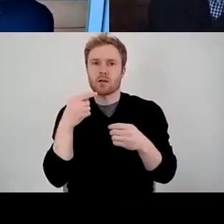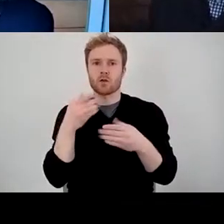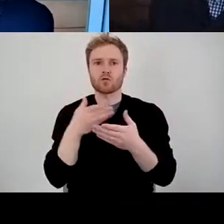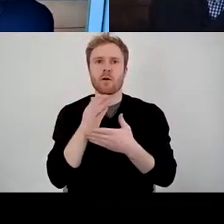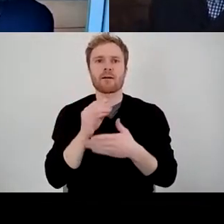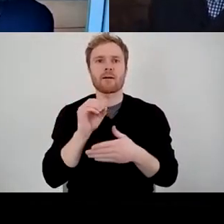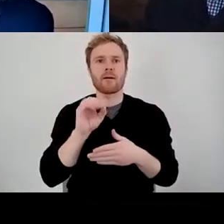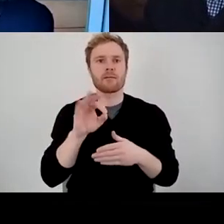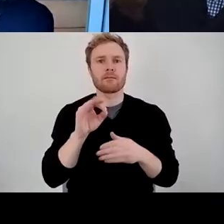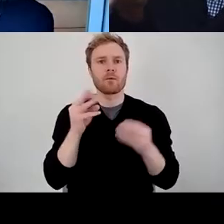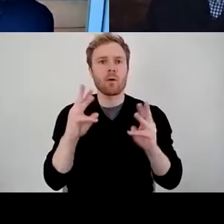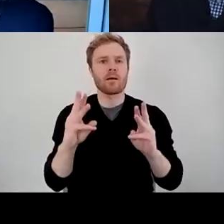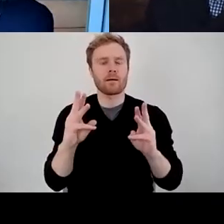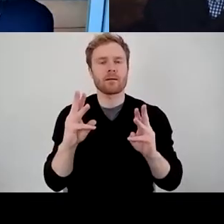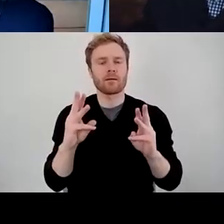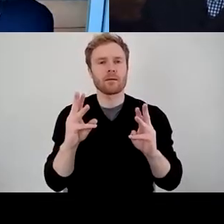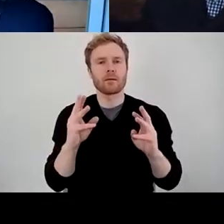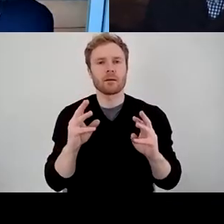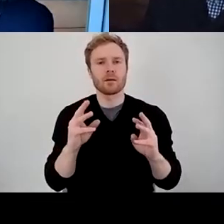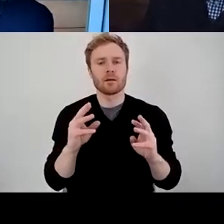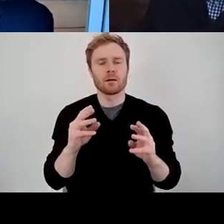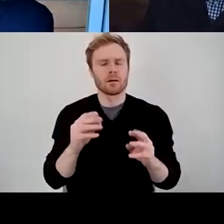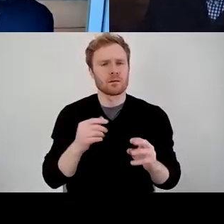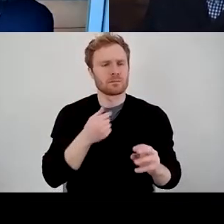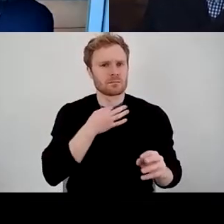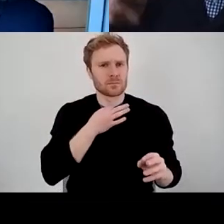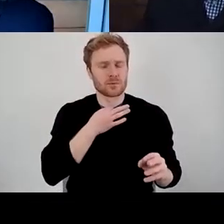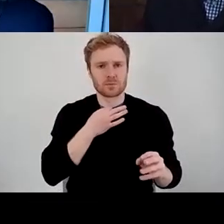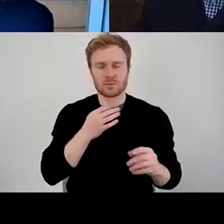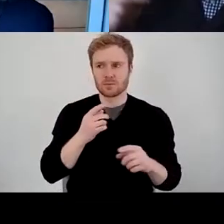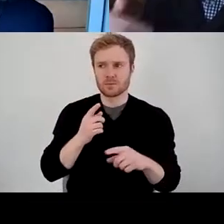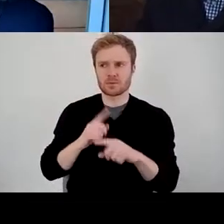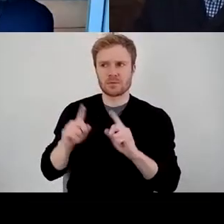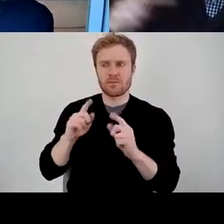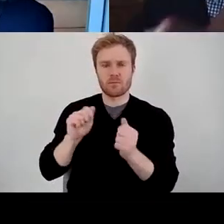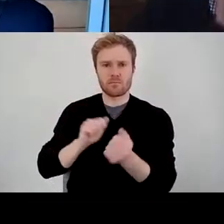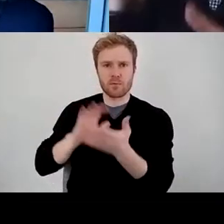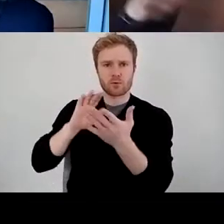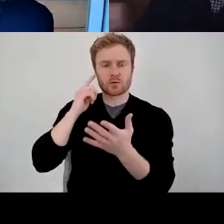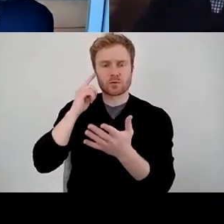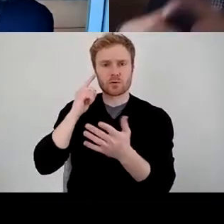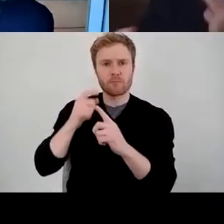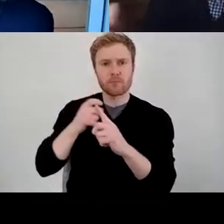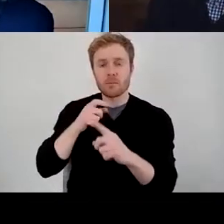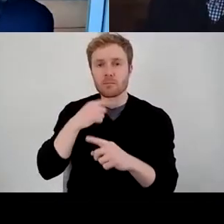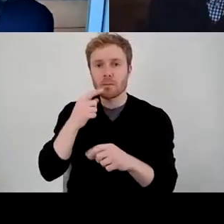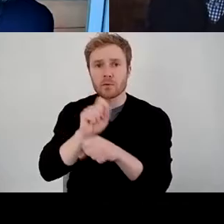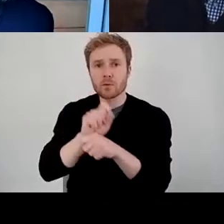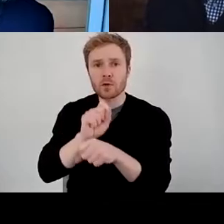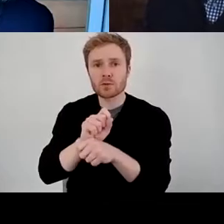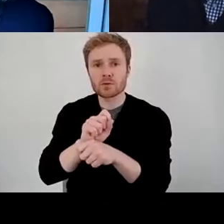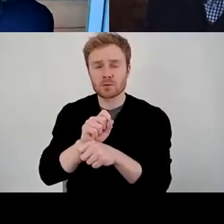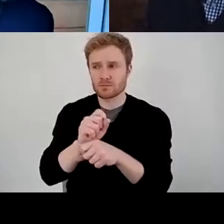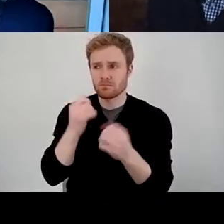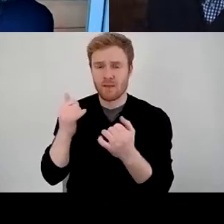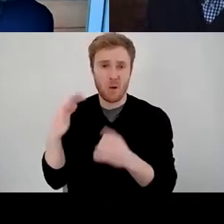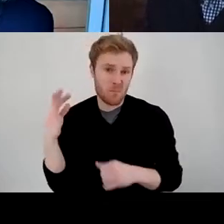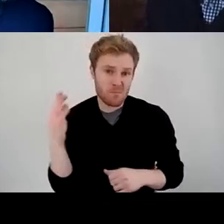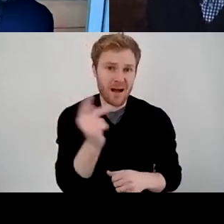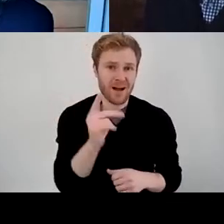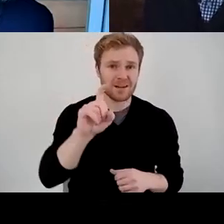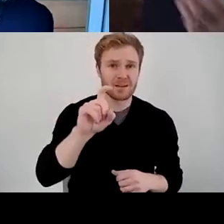I'm seeing a whole lot of these coming before us, and they used to come before us all the time because even though they may be at an